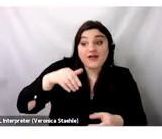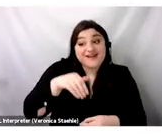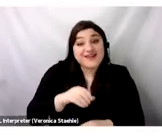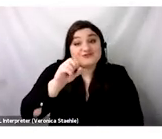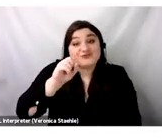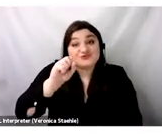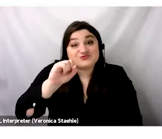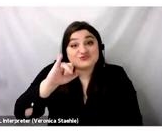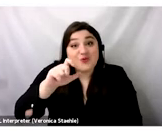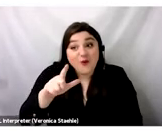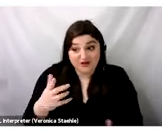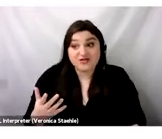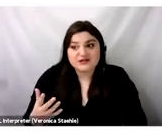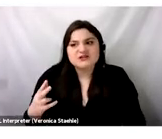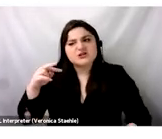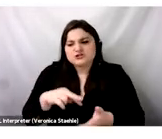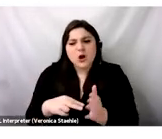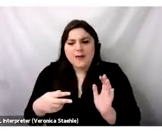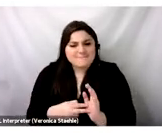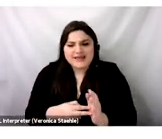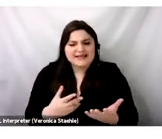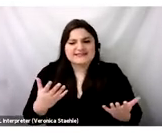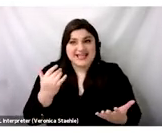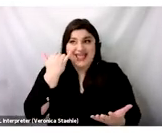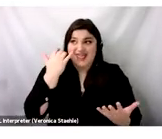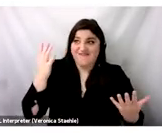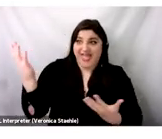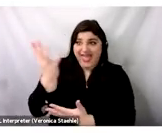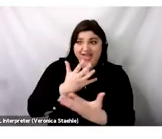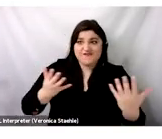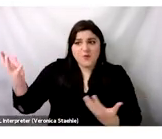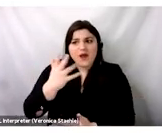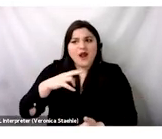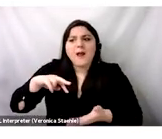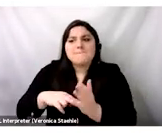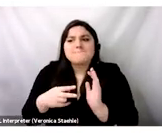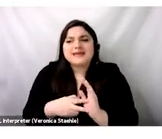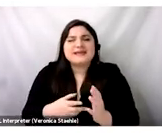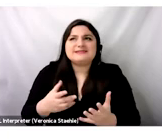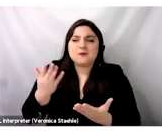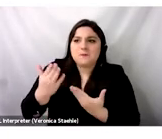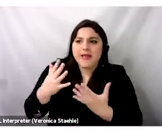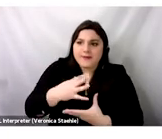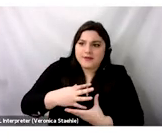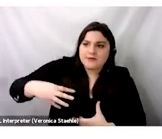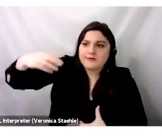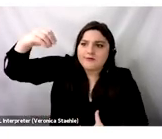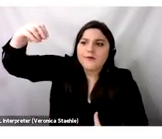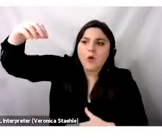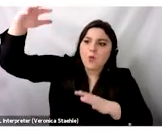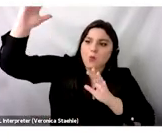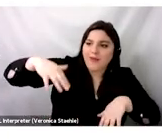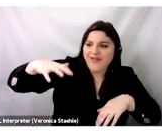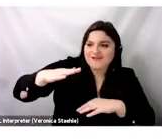beings and then reintroduced into water systems, like cycling the globe, as we covered in the gyres